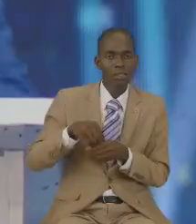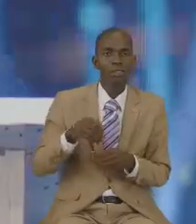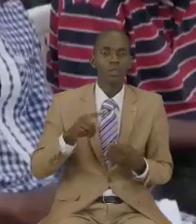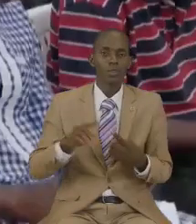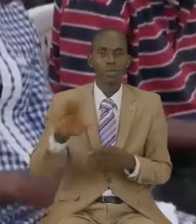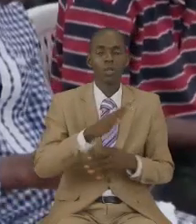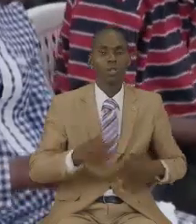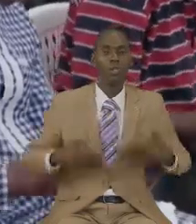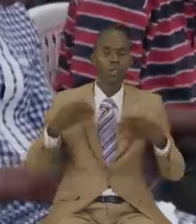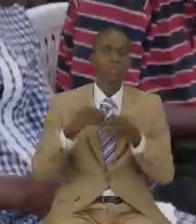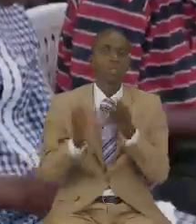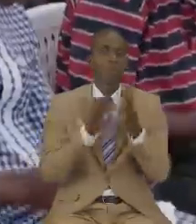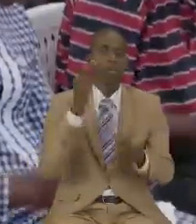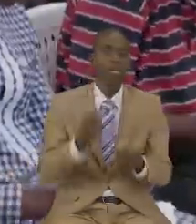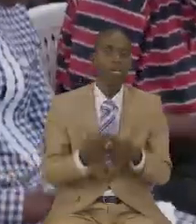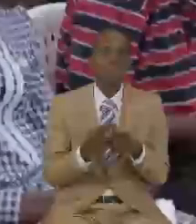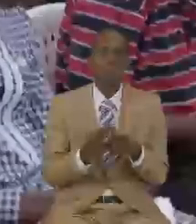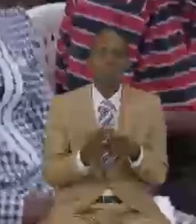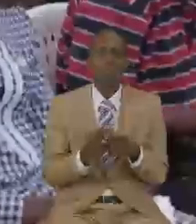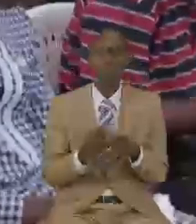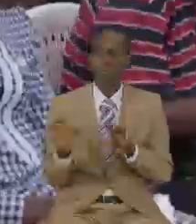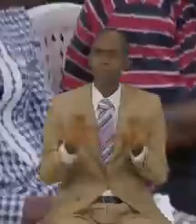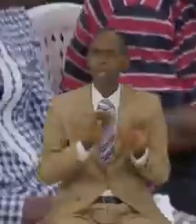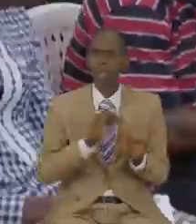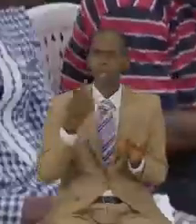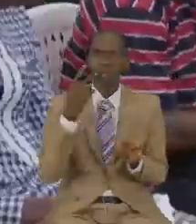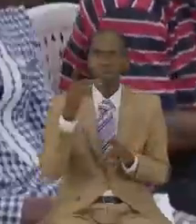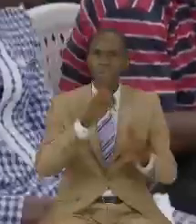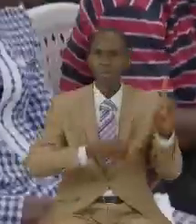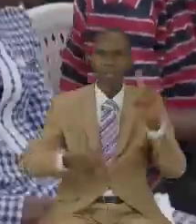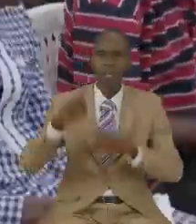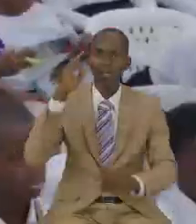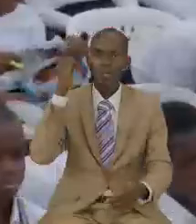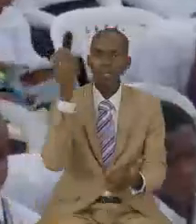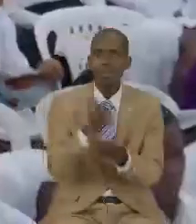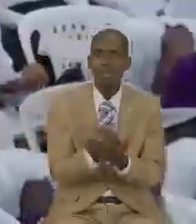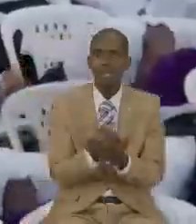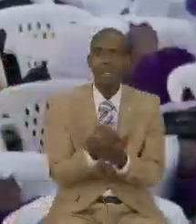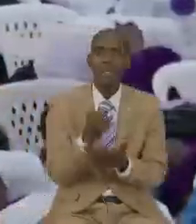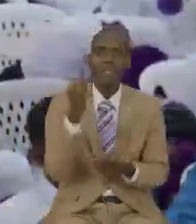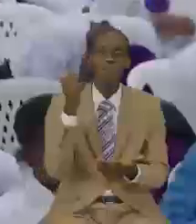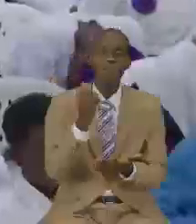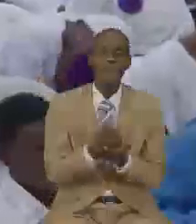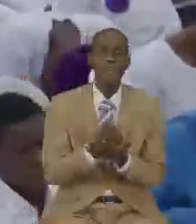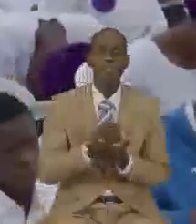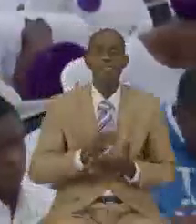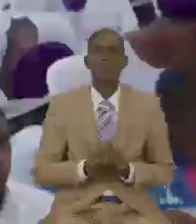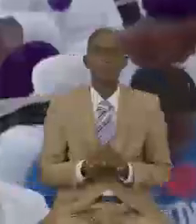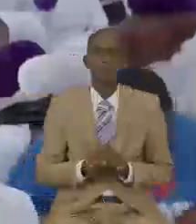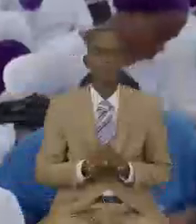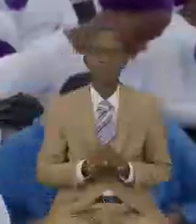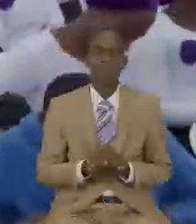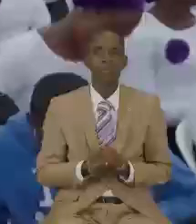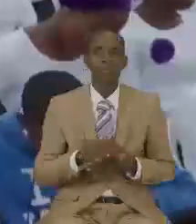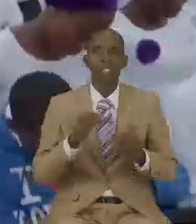in Jesus' name. Did I hear the amen I was expecting? Amen. I